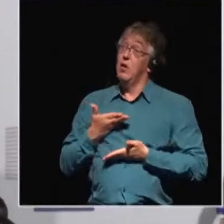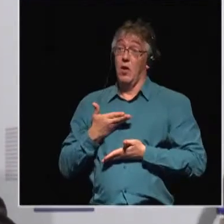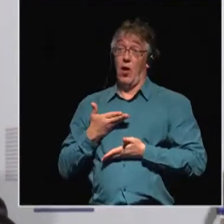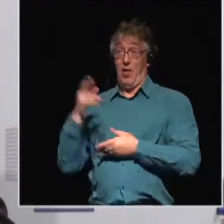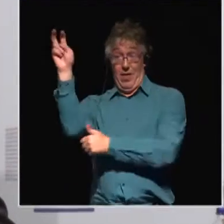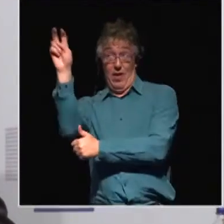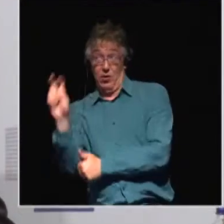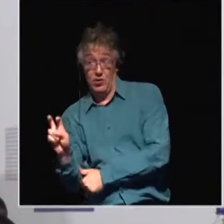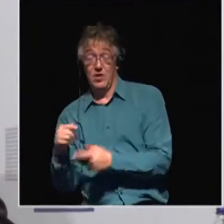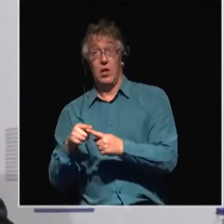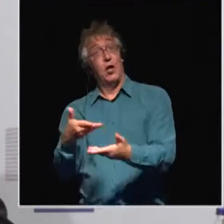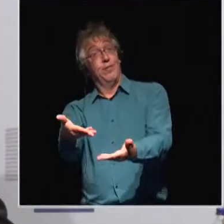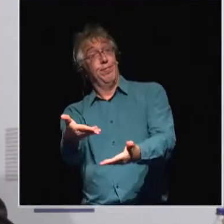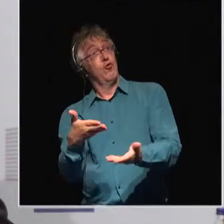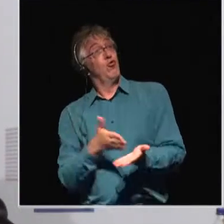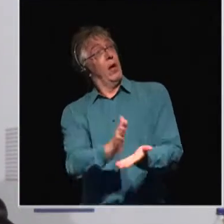water,